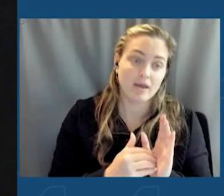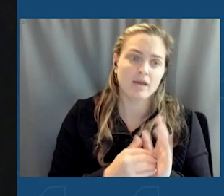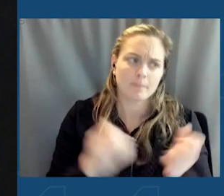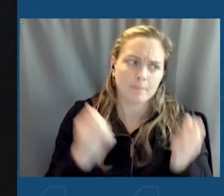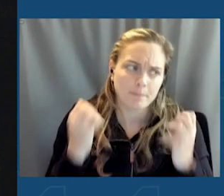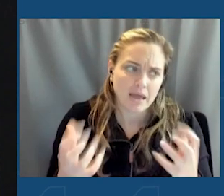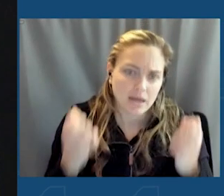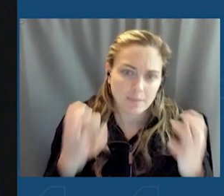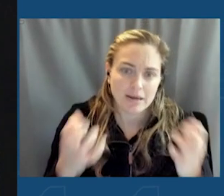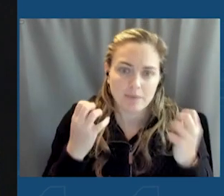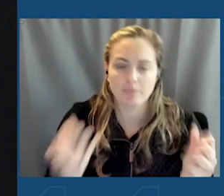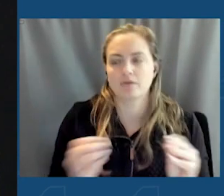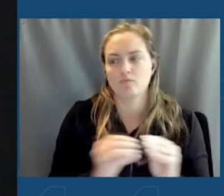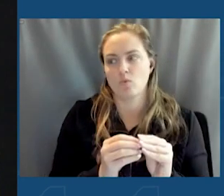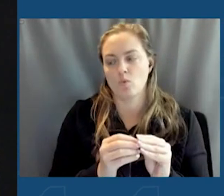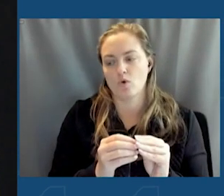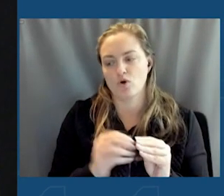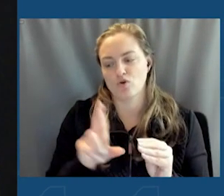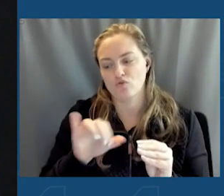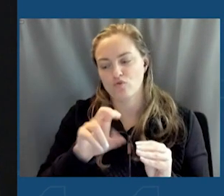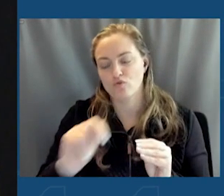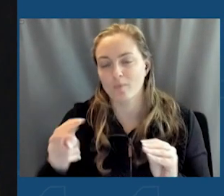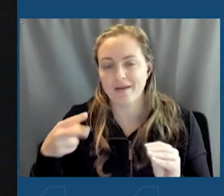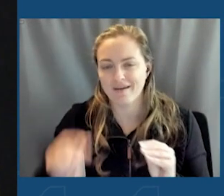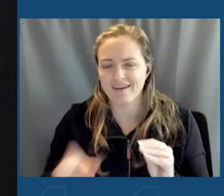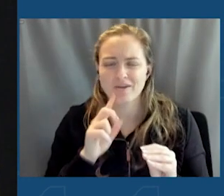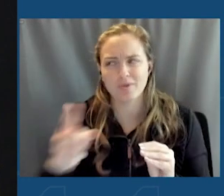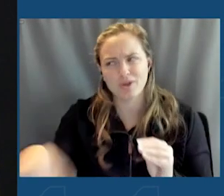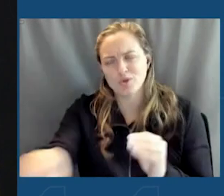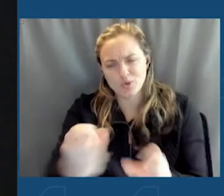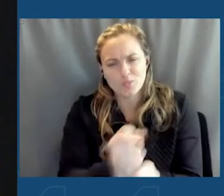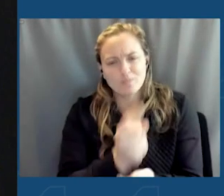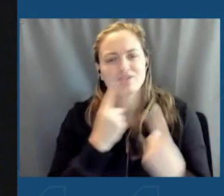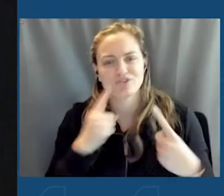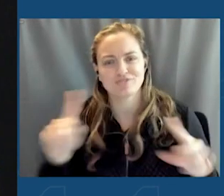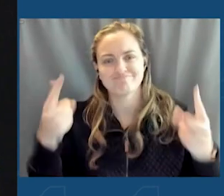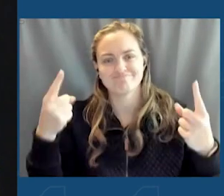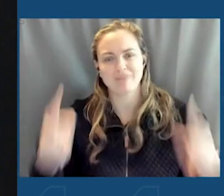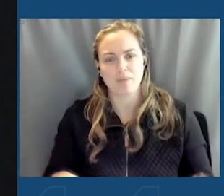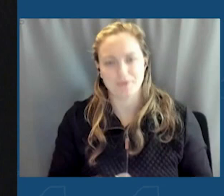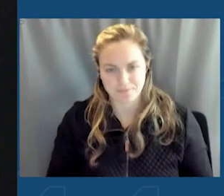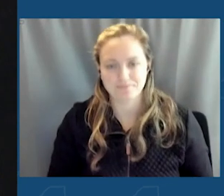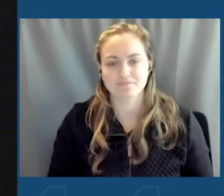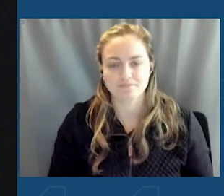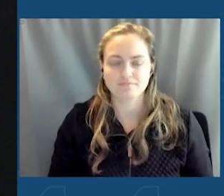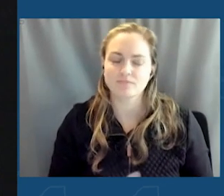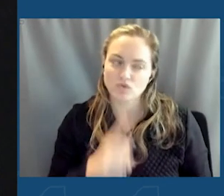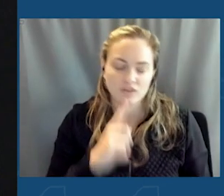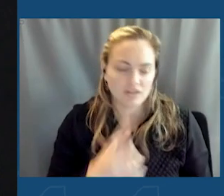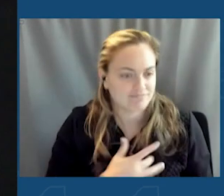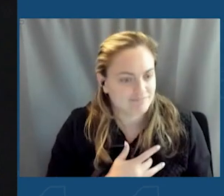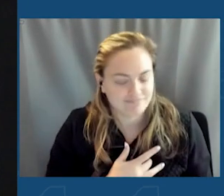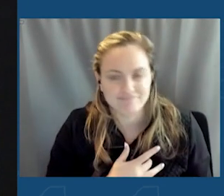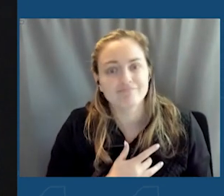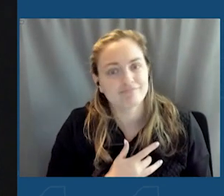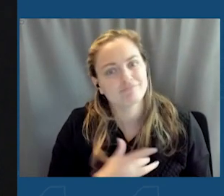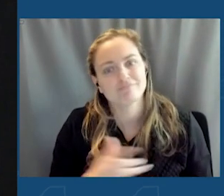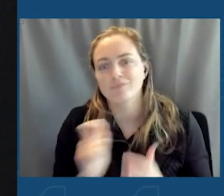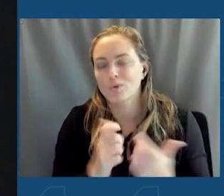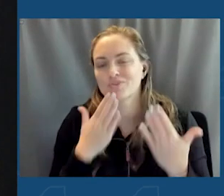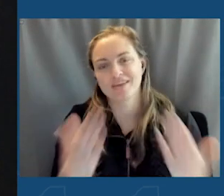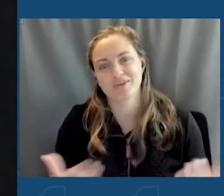many, many more ribbon cuttings. But you made it happen, everyone. Everyone involved in this, I want to give you, from the bottom of my heart, a huge thank